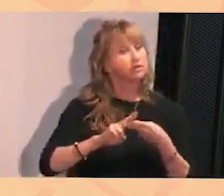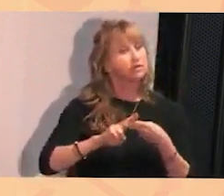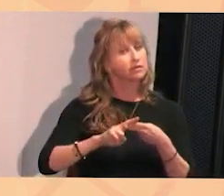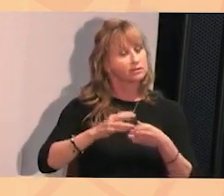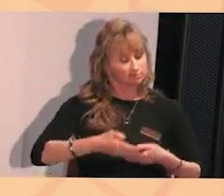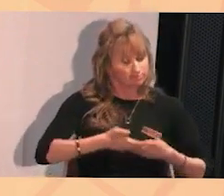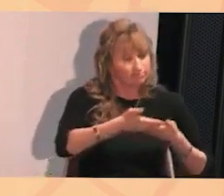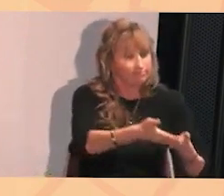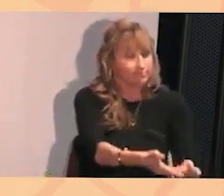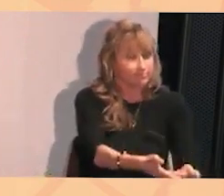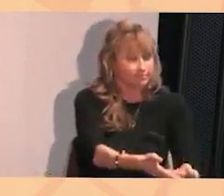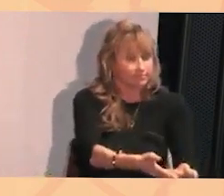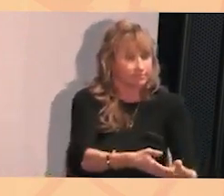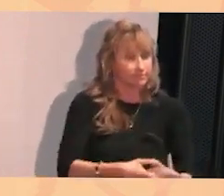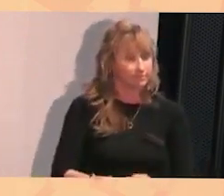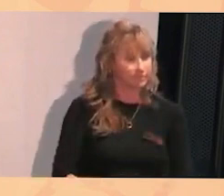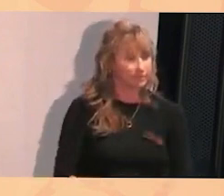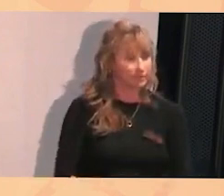pearl shell.